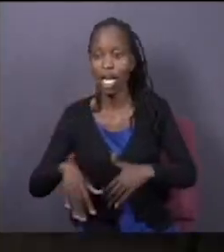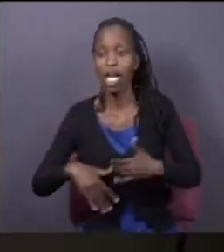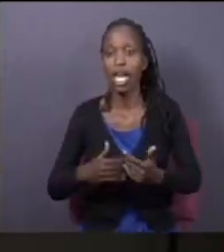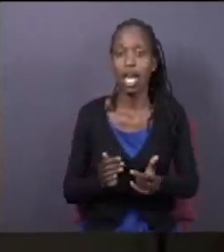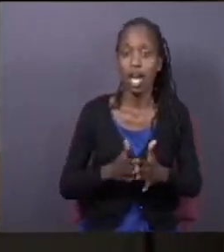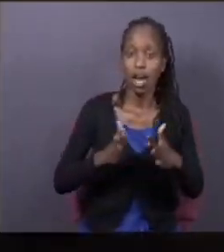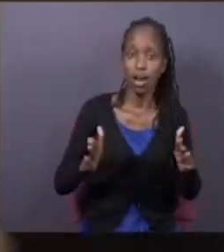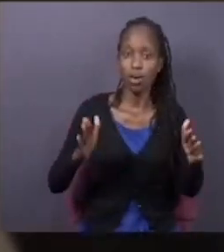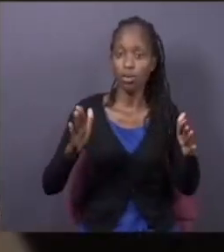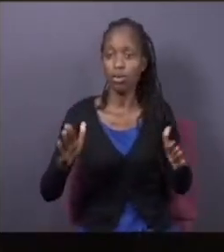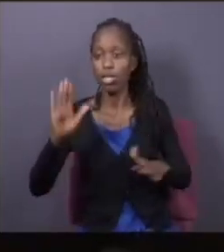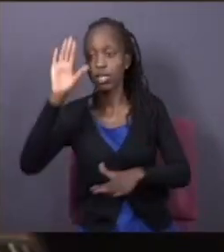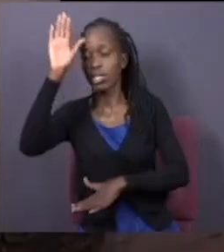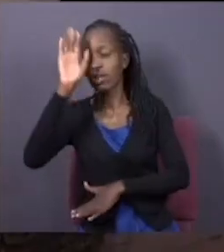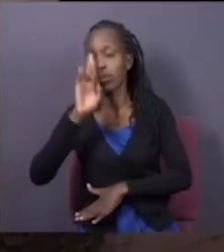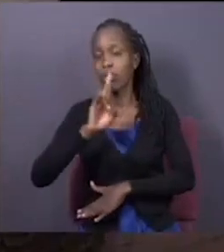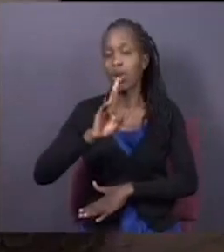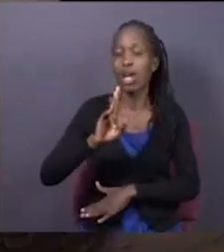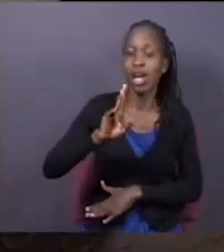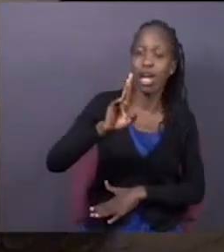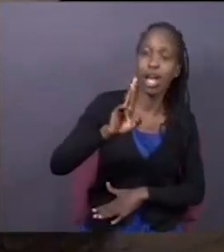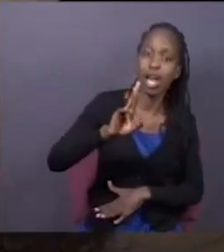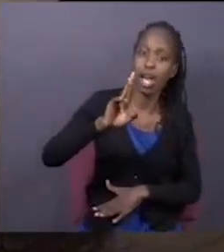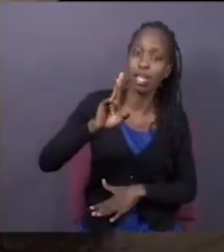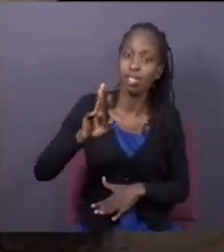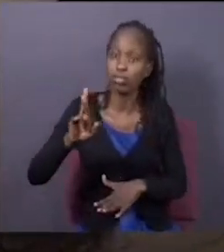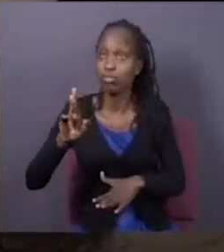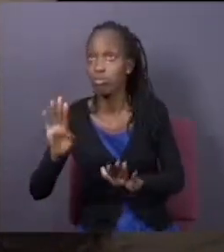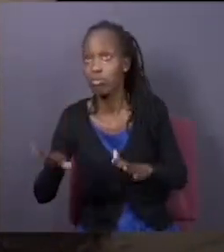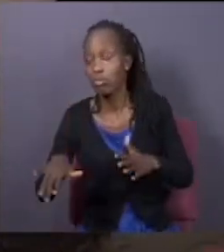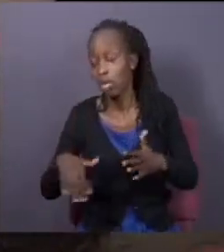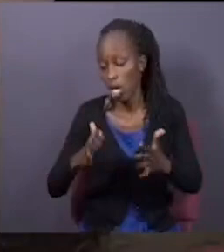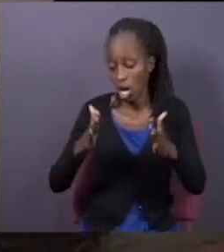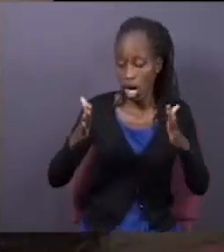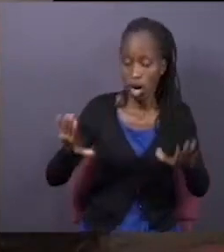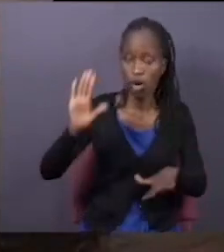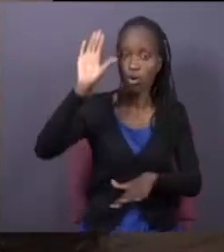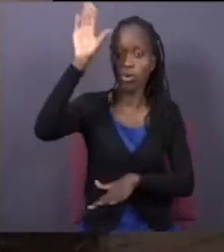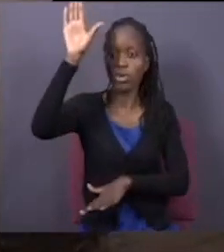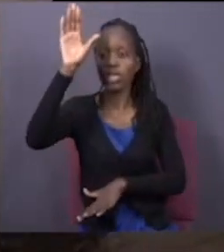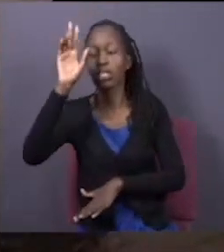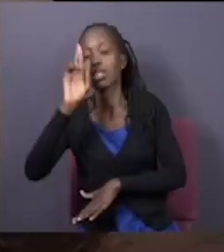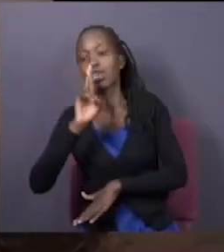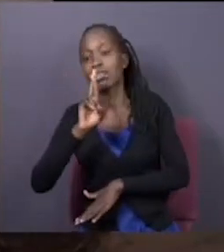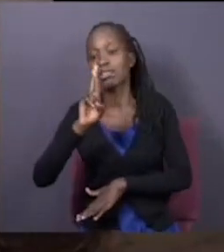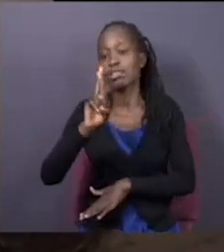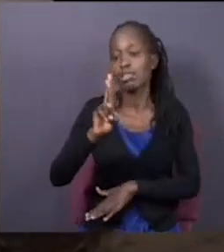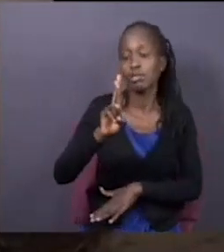Oh,